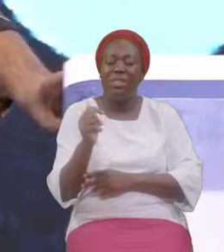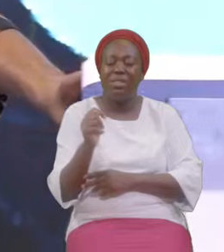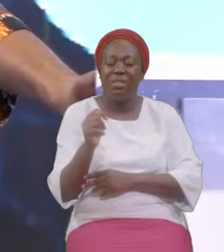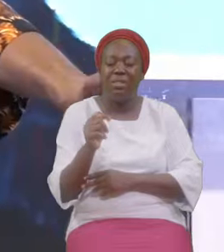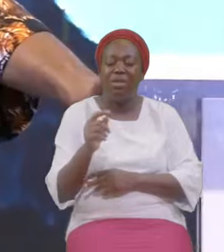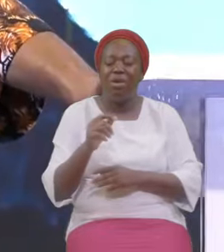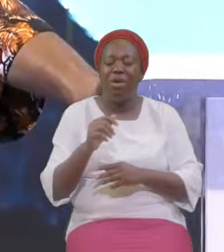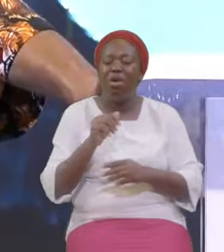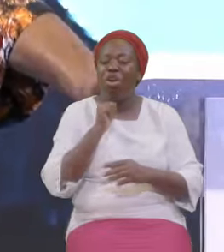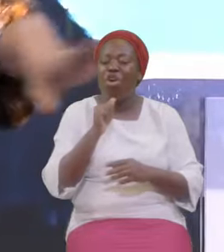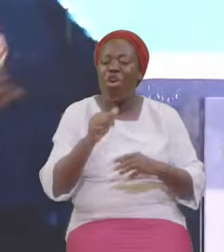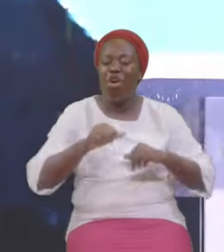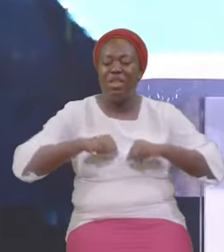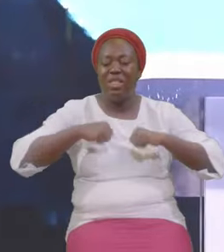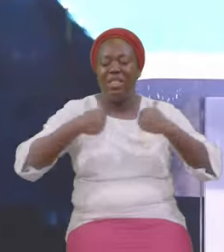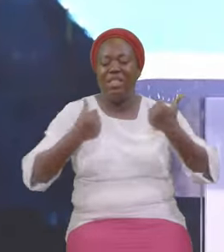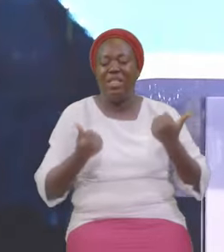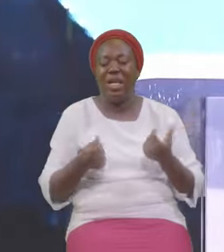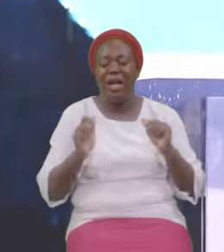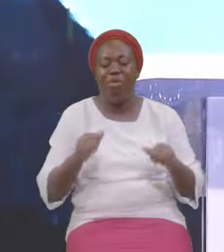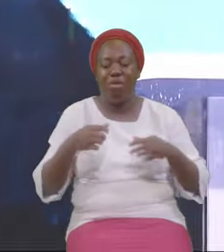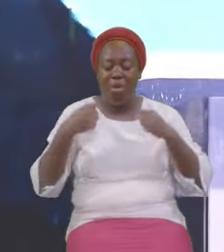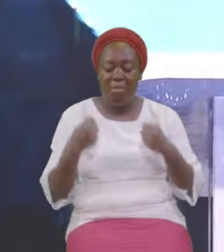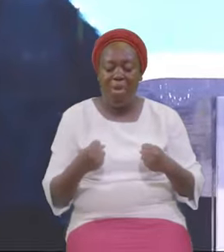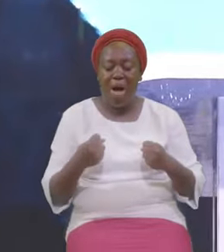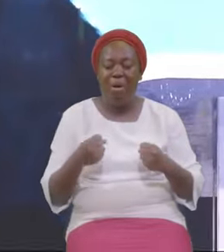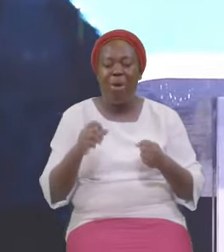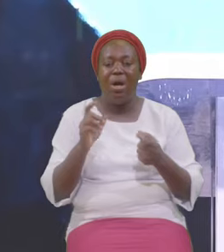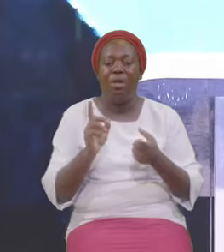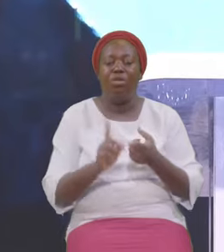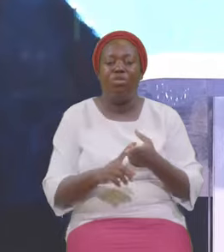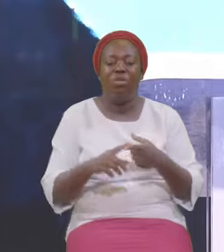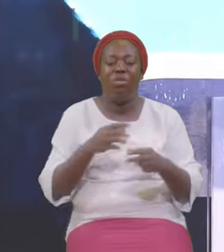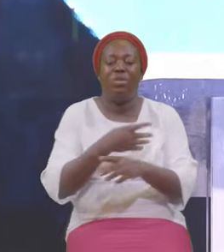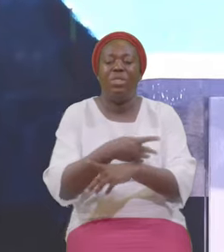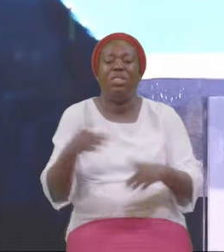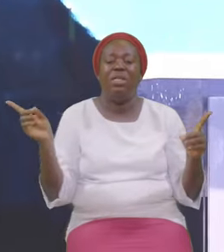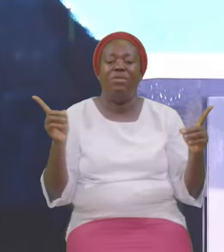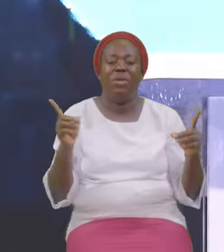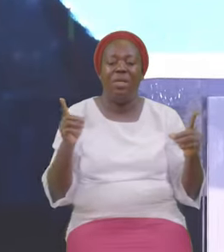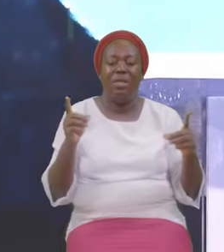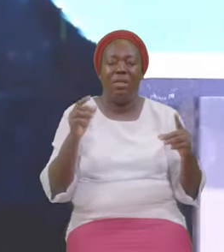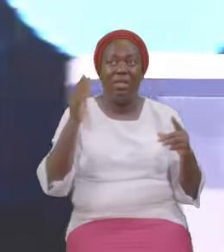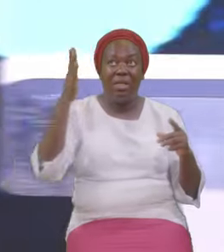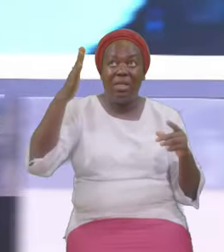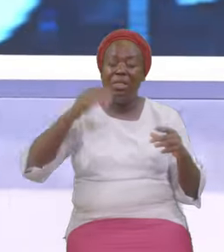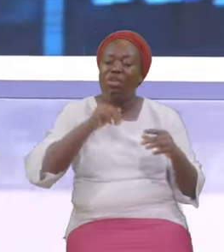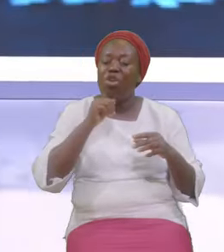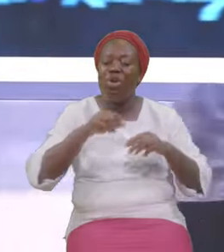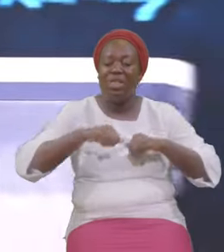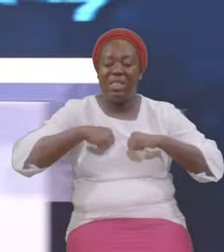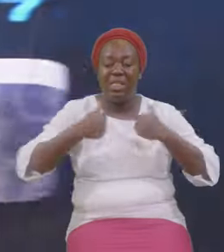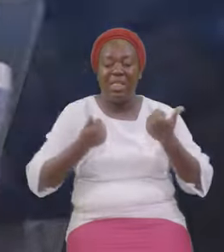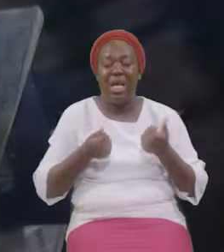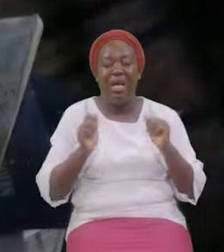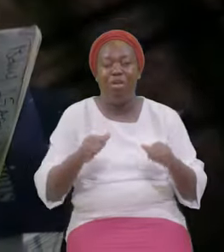to deliver. His undeniable power to deliver. He has the